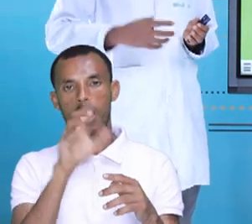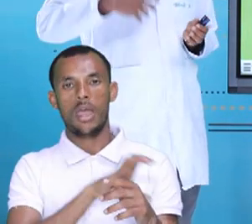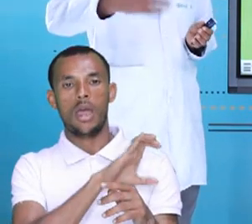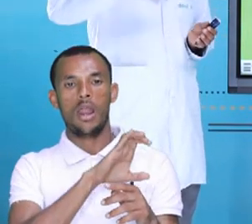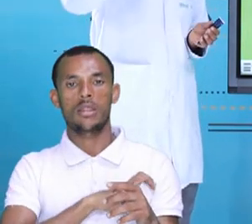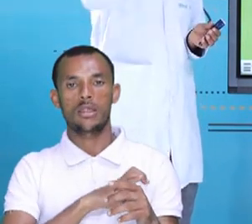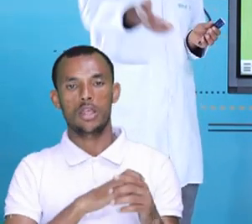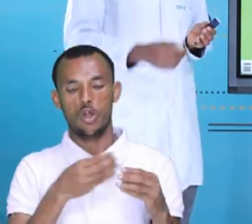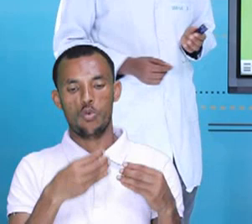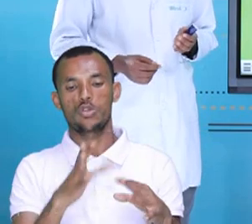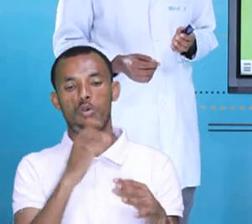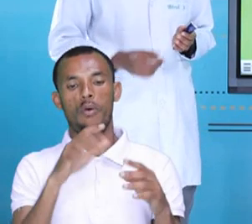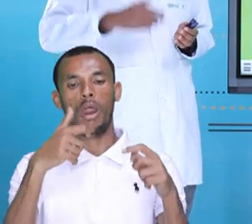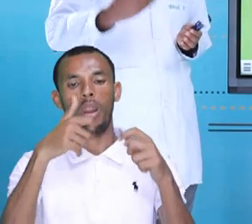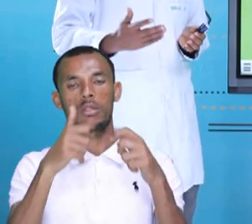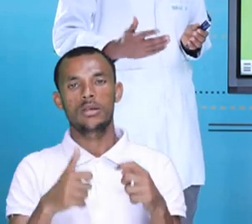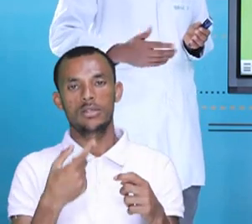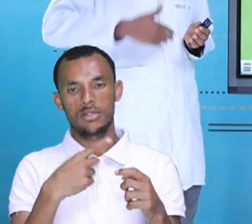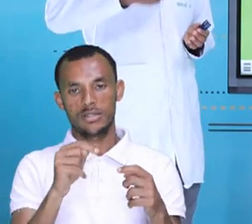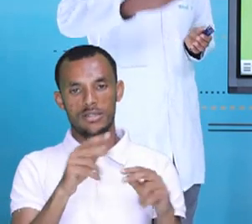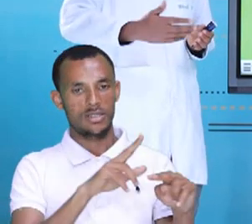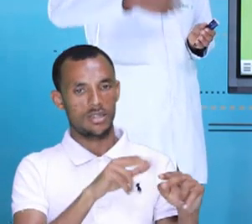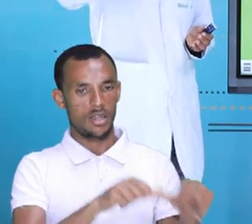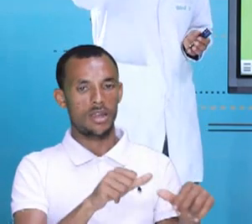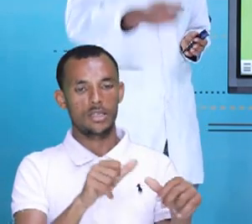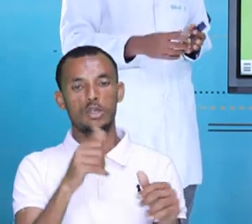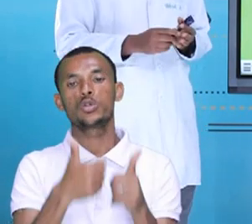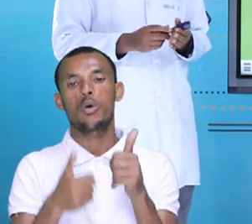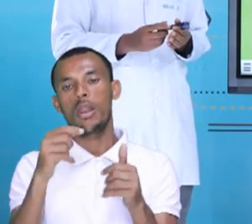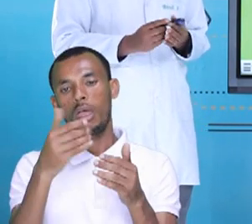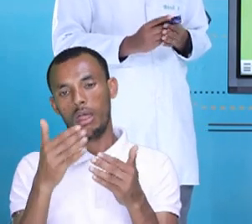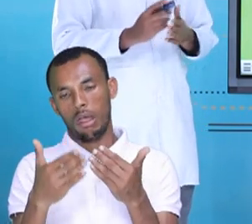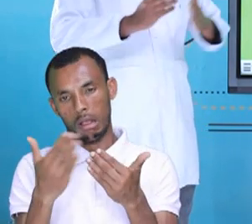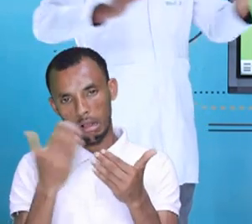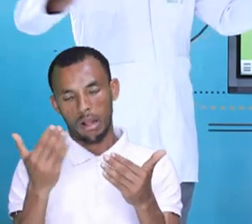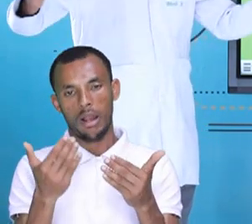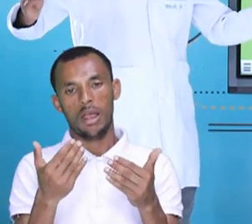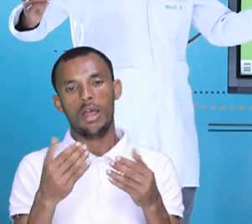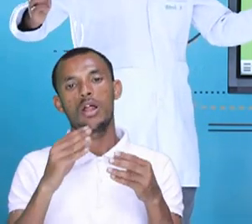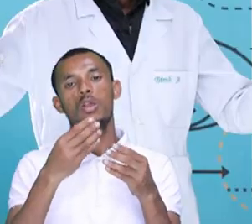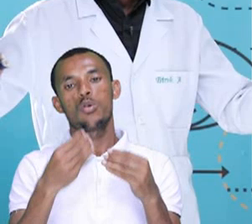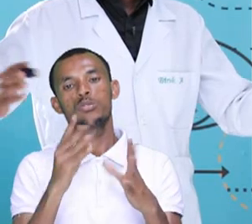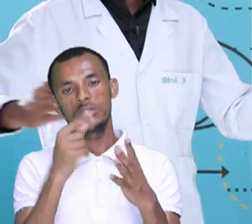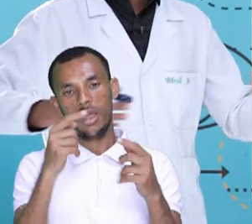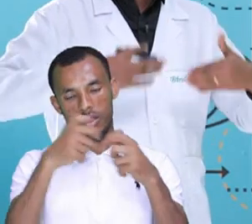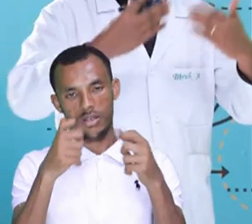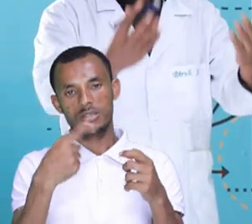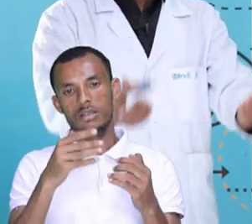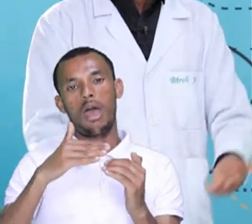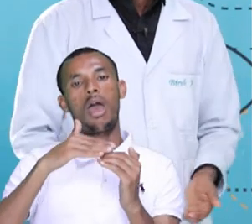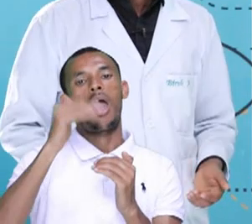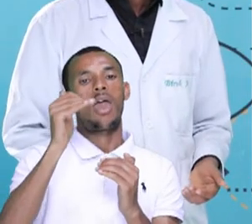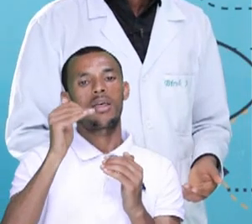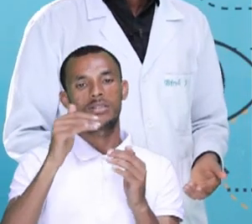characteristics of losing of electrons. The tendency, which one is easily losing of electrons. The higher the size, easily